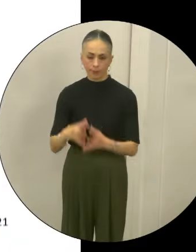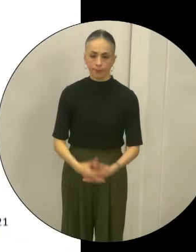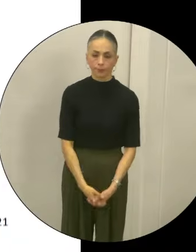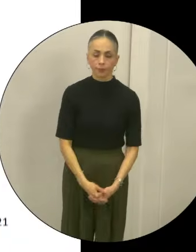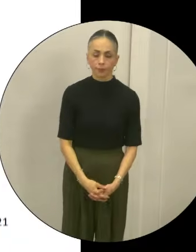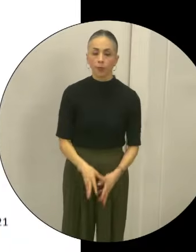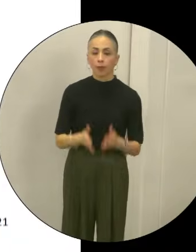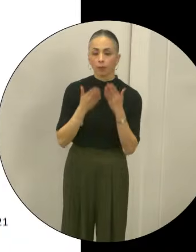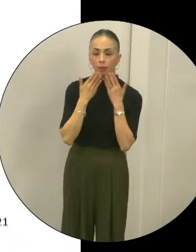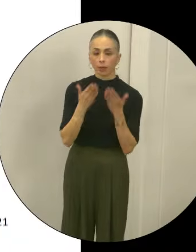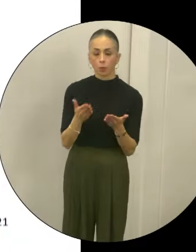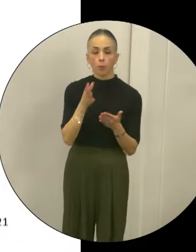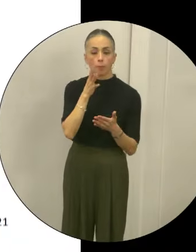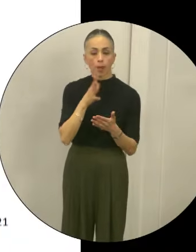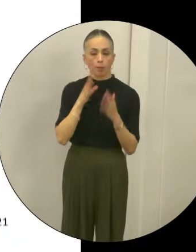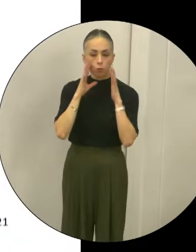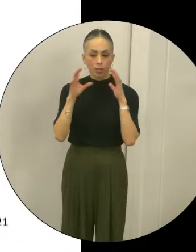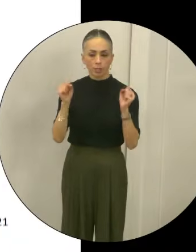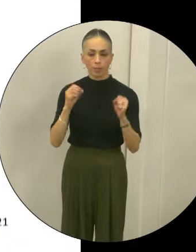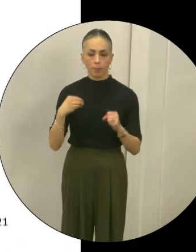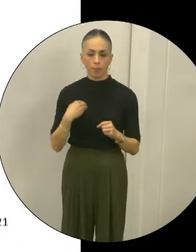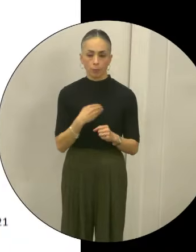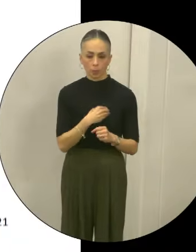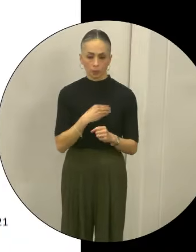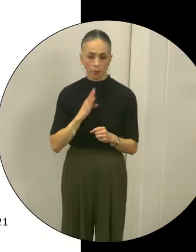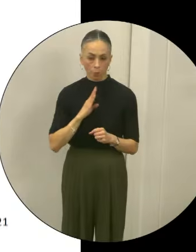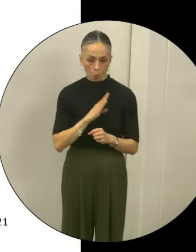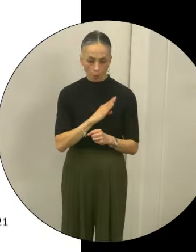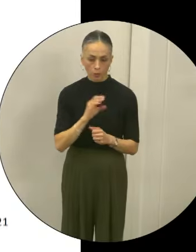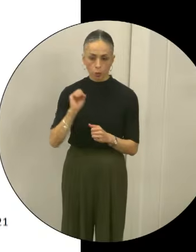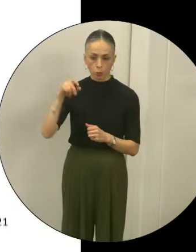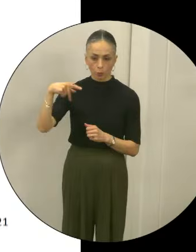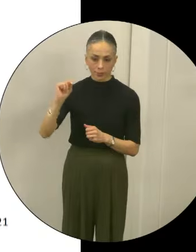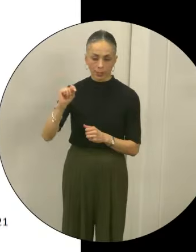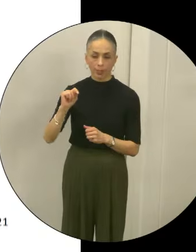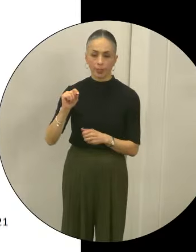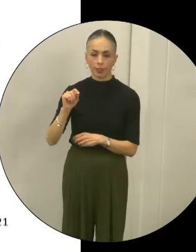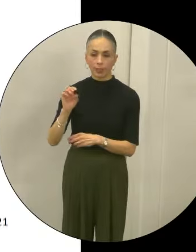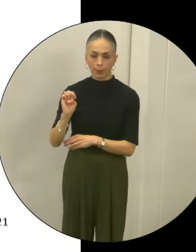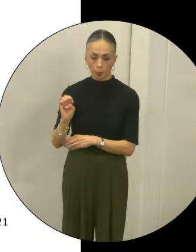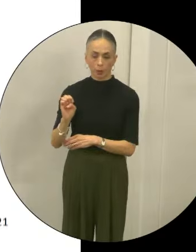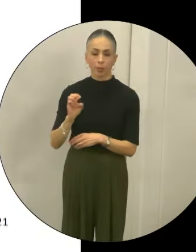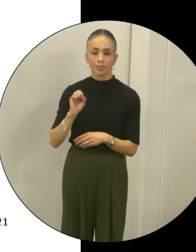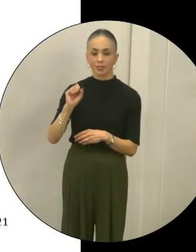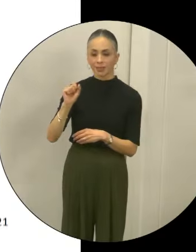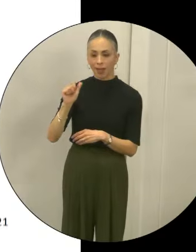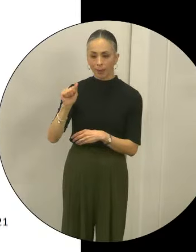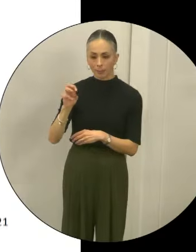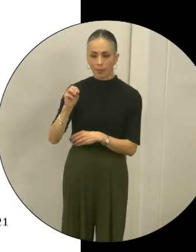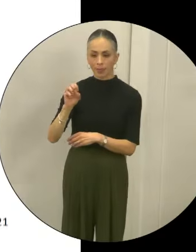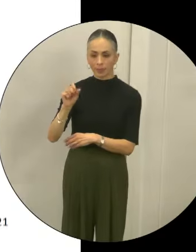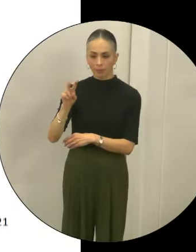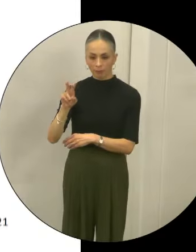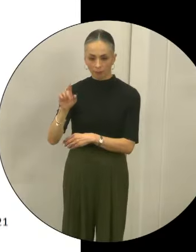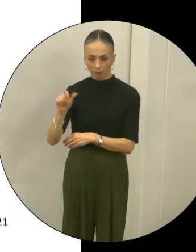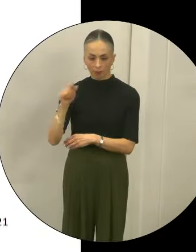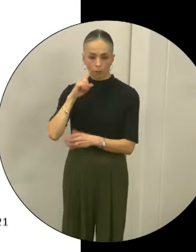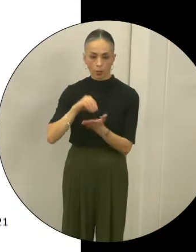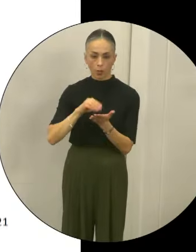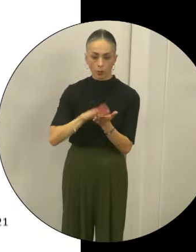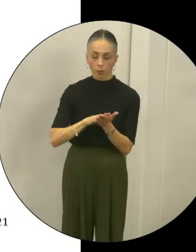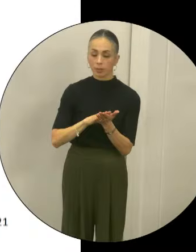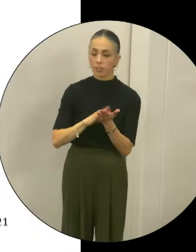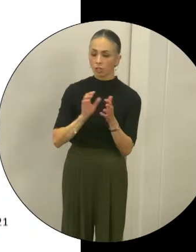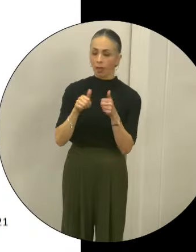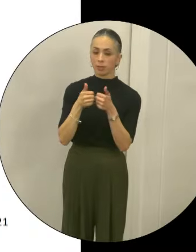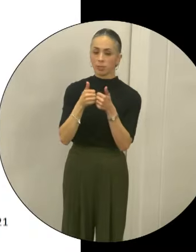Thank you. Madam President, members of the board, Superintendent Ebert, Sam Scavella for the record. The challenges and key lessons we